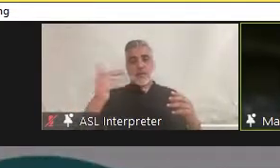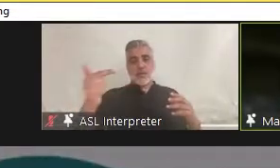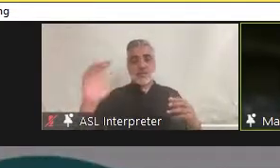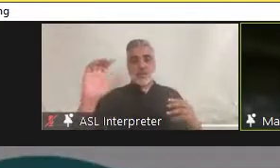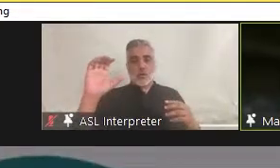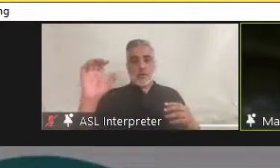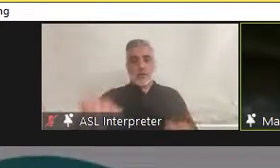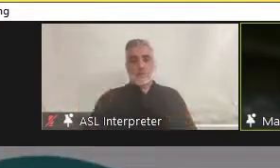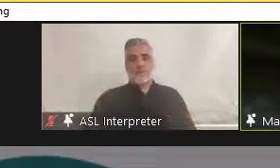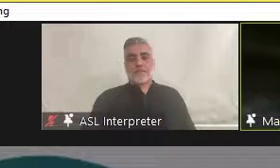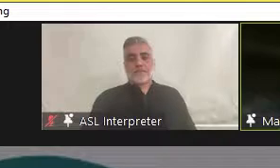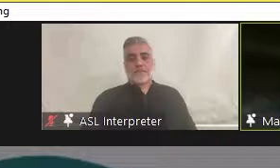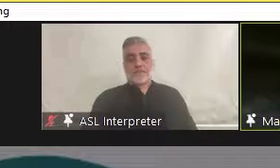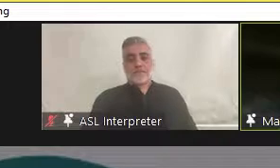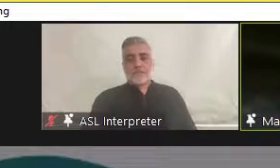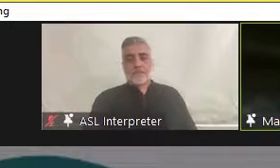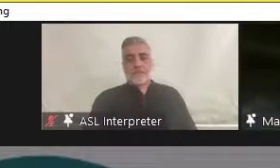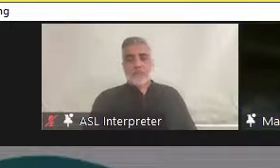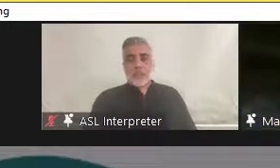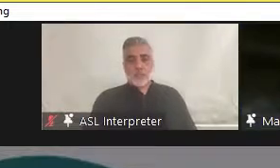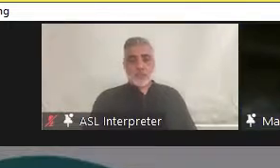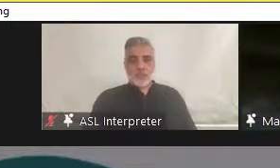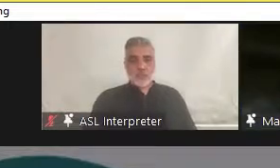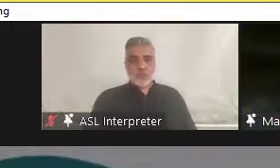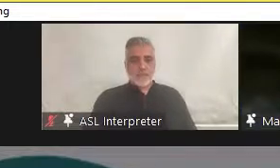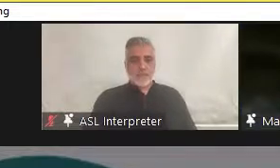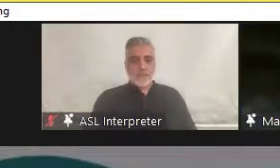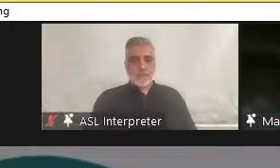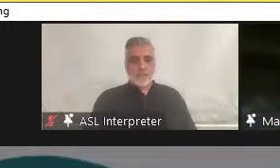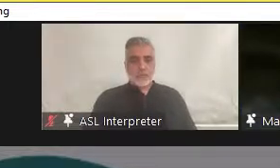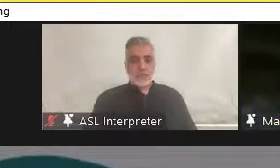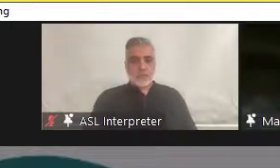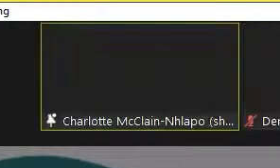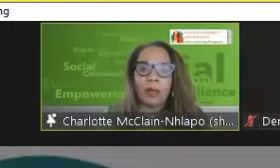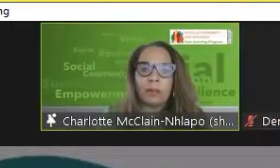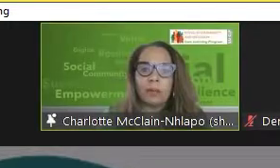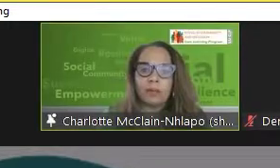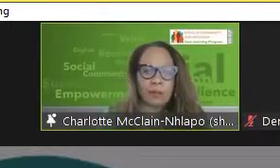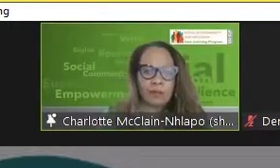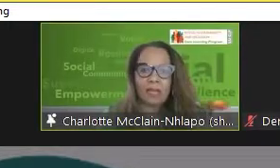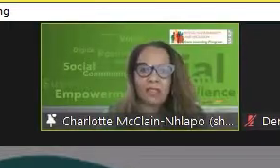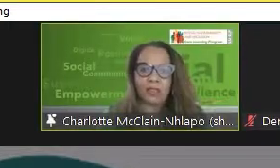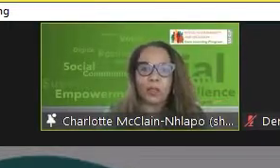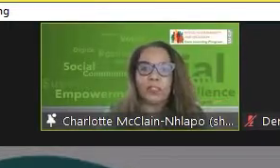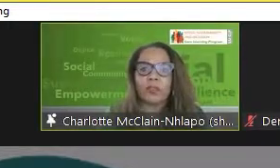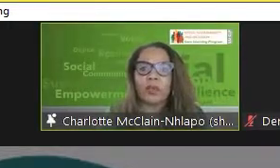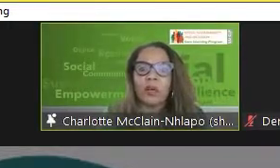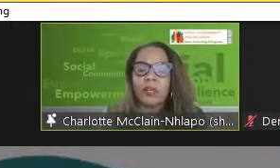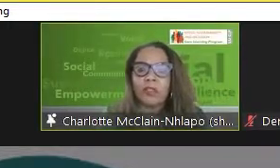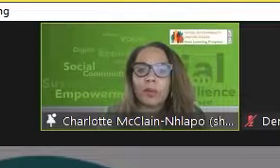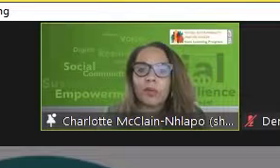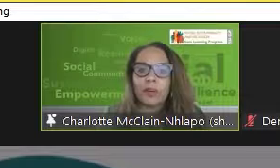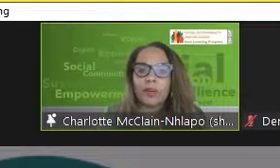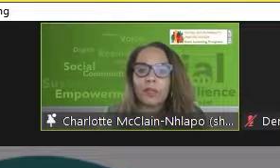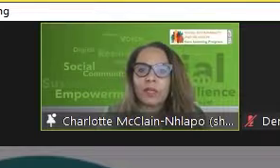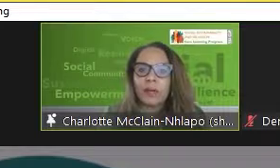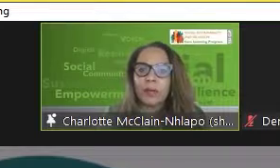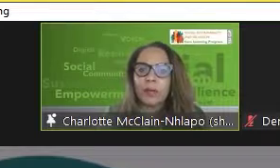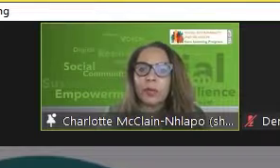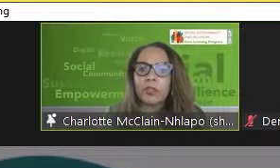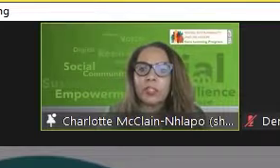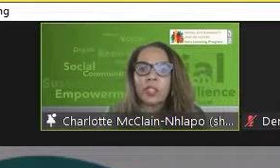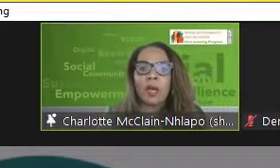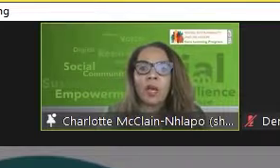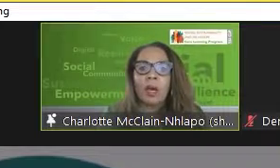Charlotte. Thank you very much, Mari, for a very clear sense of what's going on in terms of our